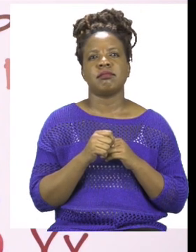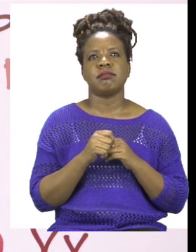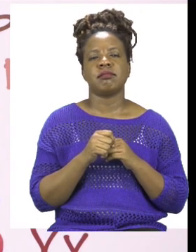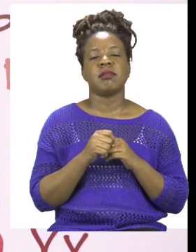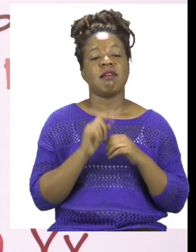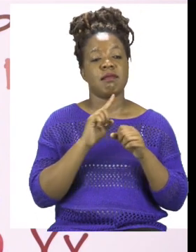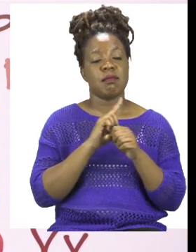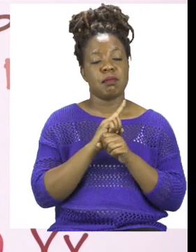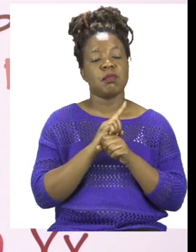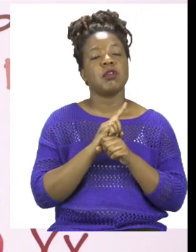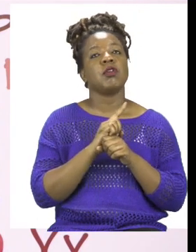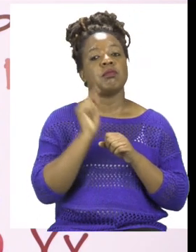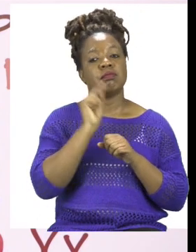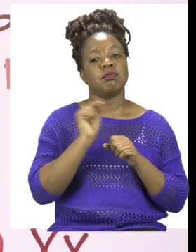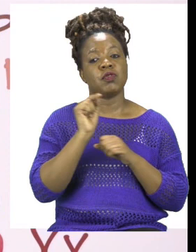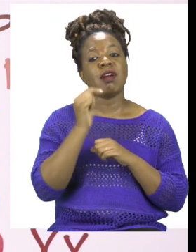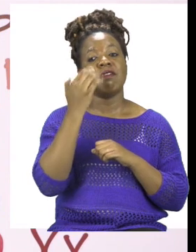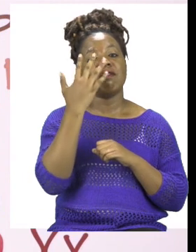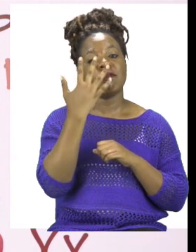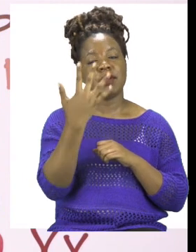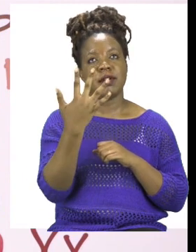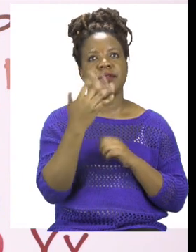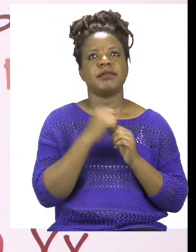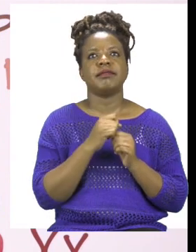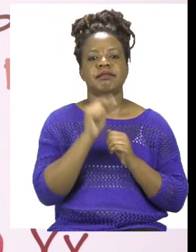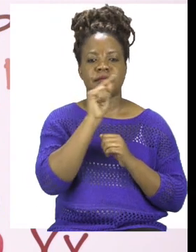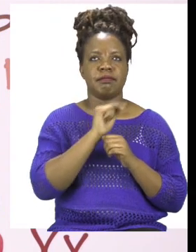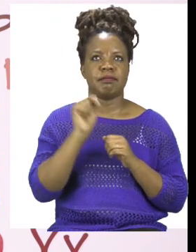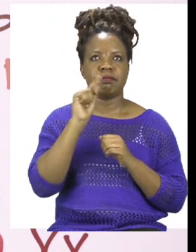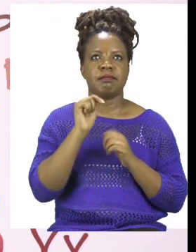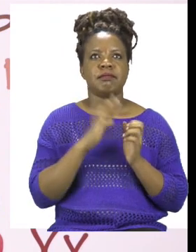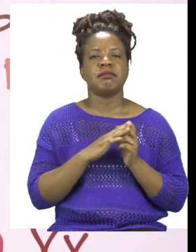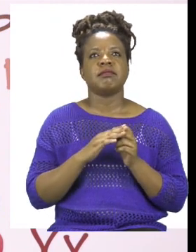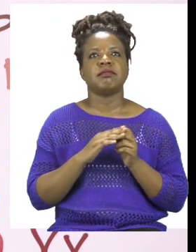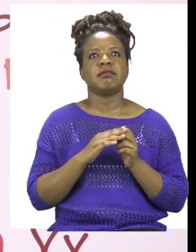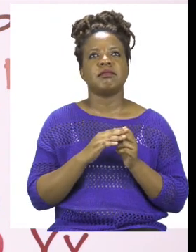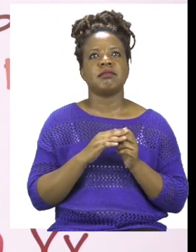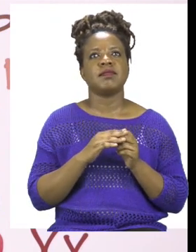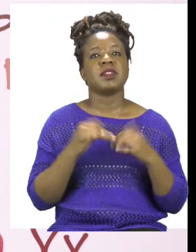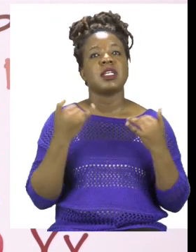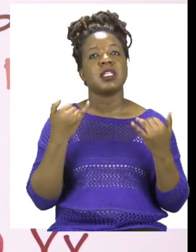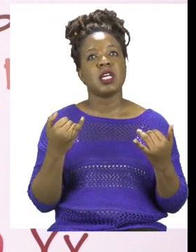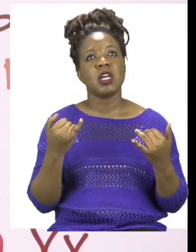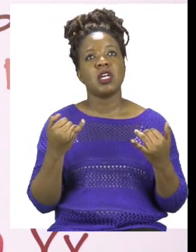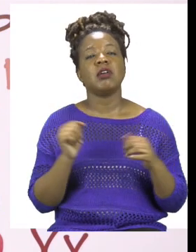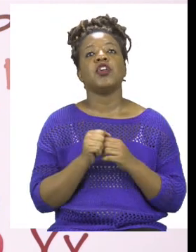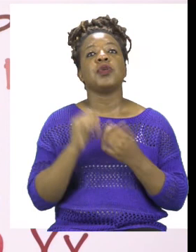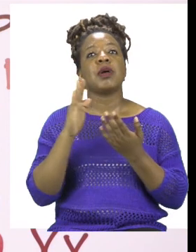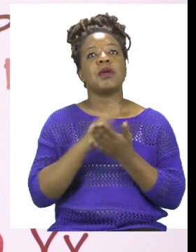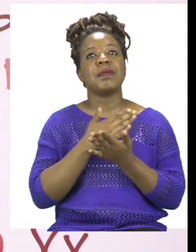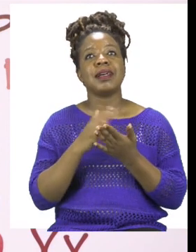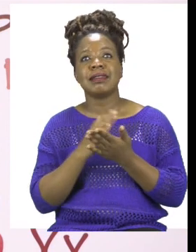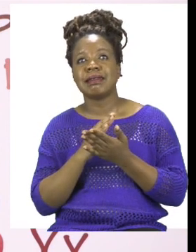5 sets. And then, because we don't know how many are going in each set, we are just going to share equally